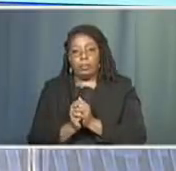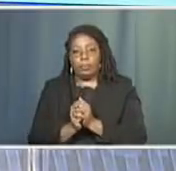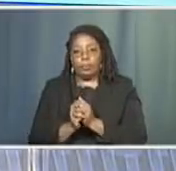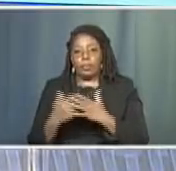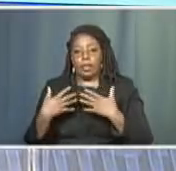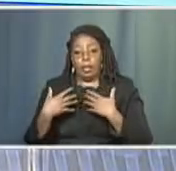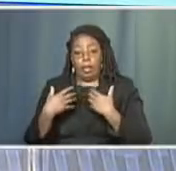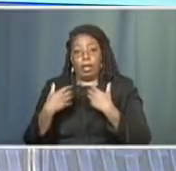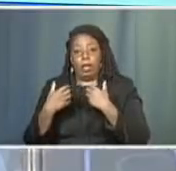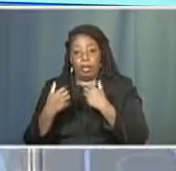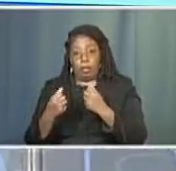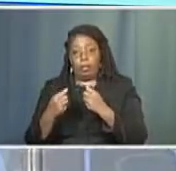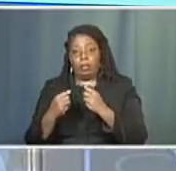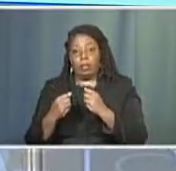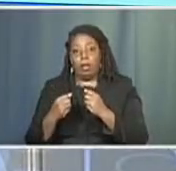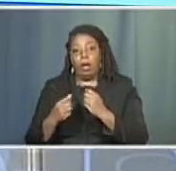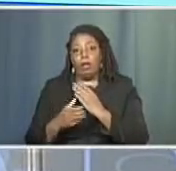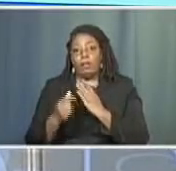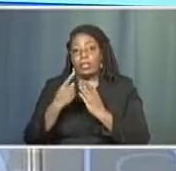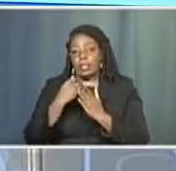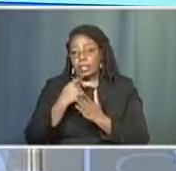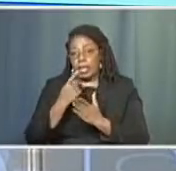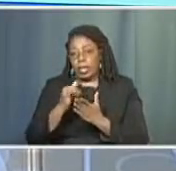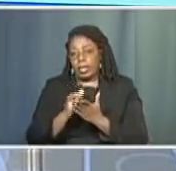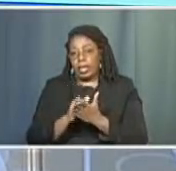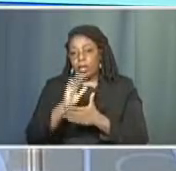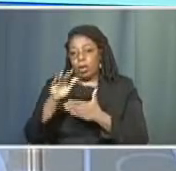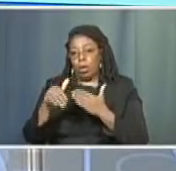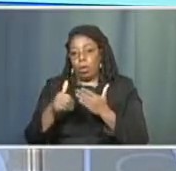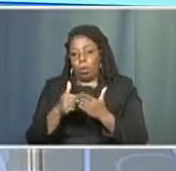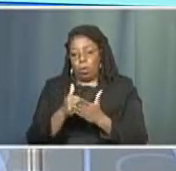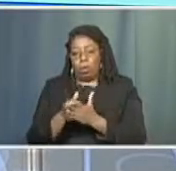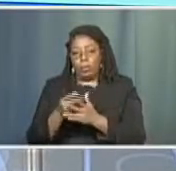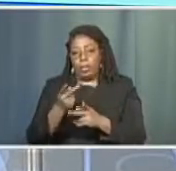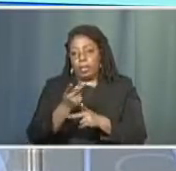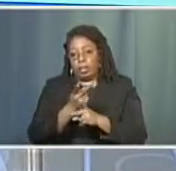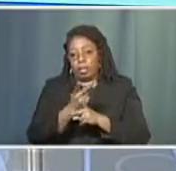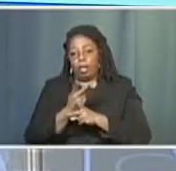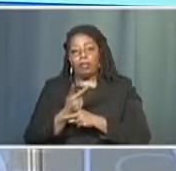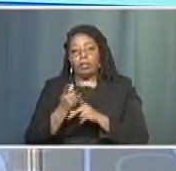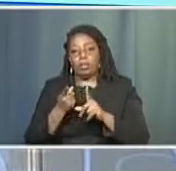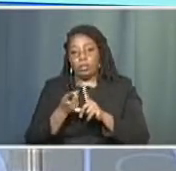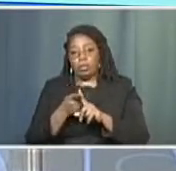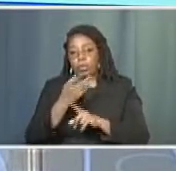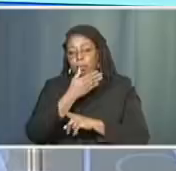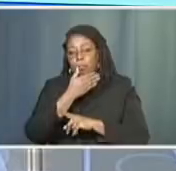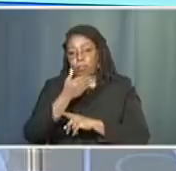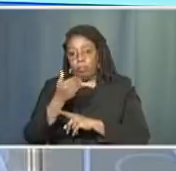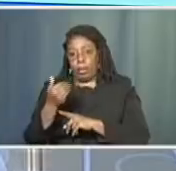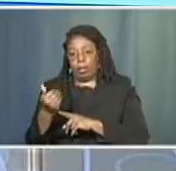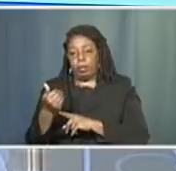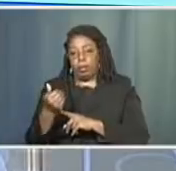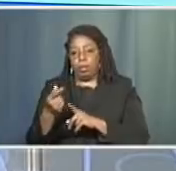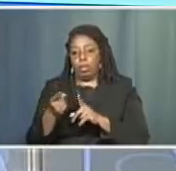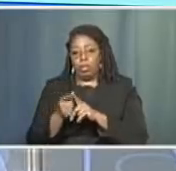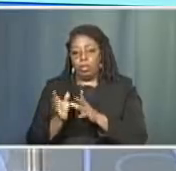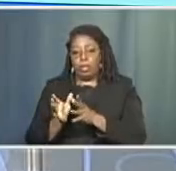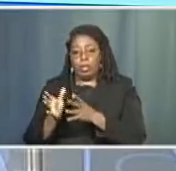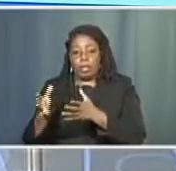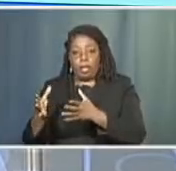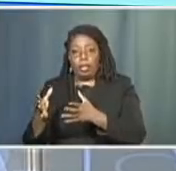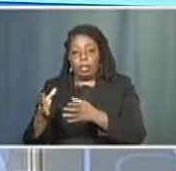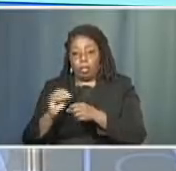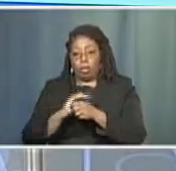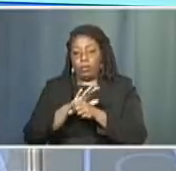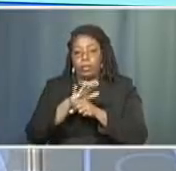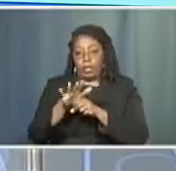Health officials are right now considering all necessary precautions in an effort to better contain the spread of the